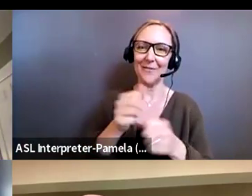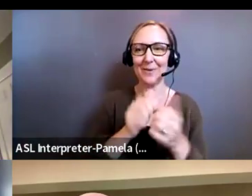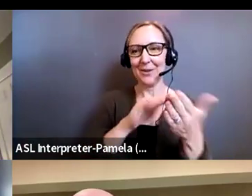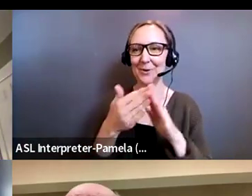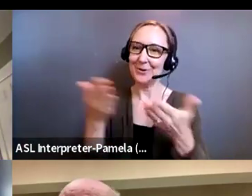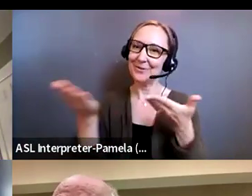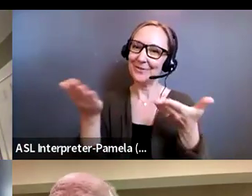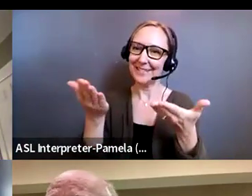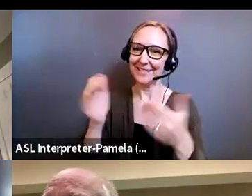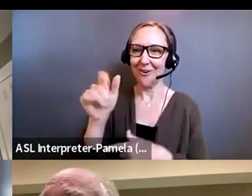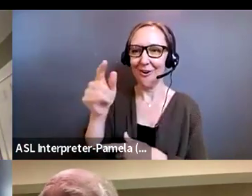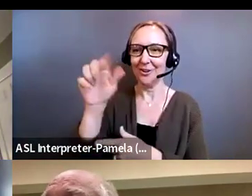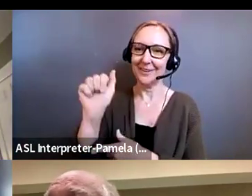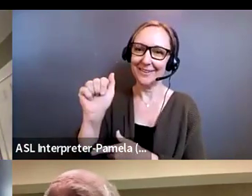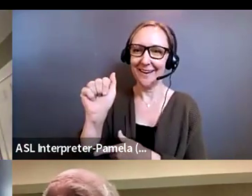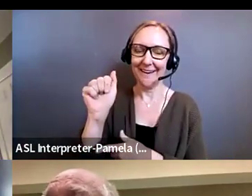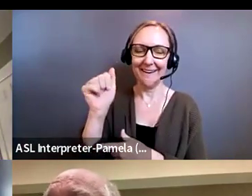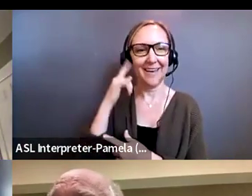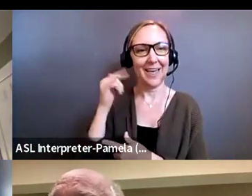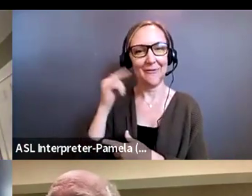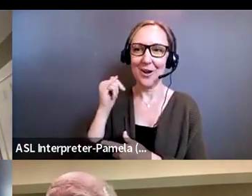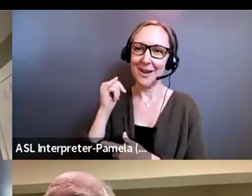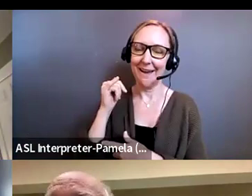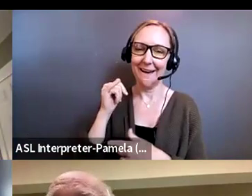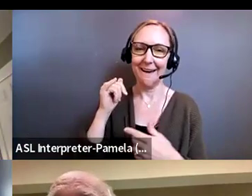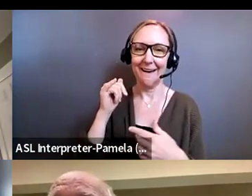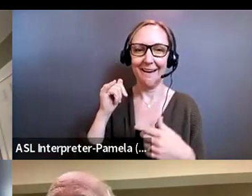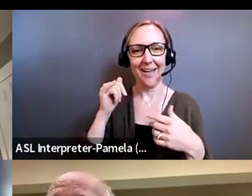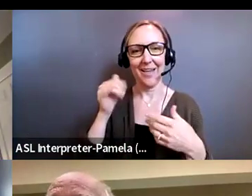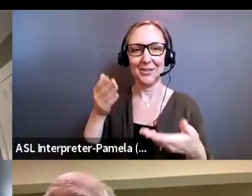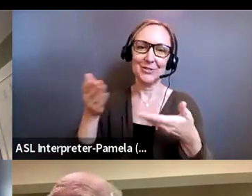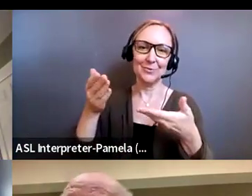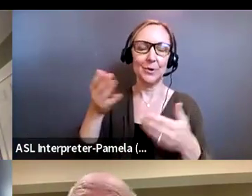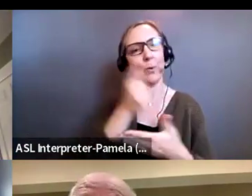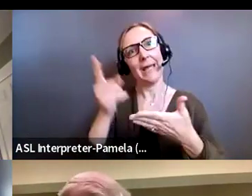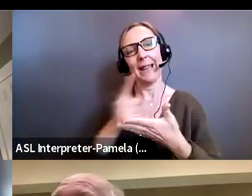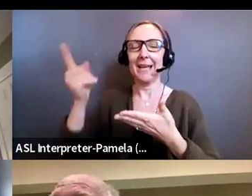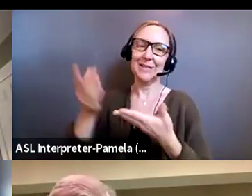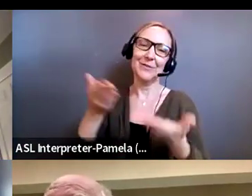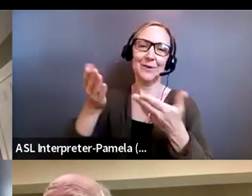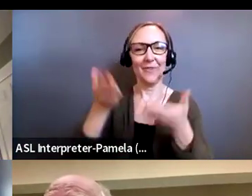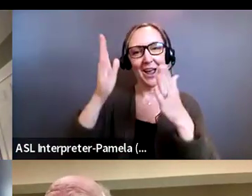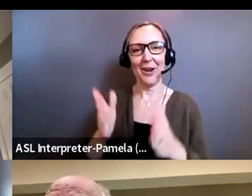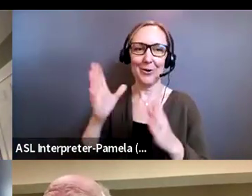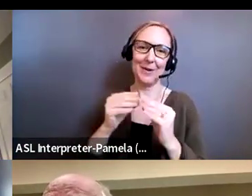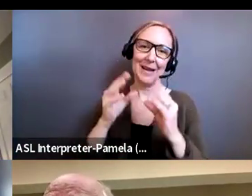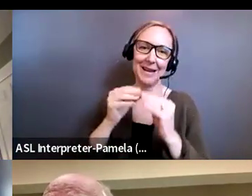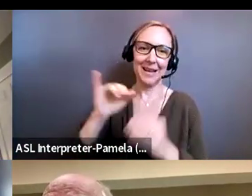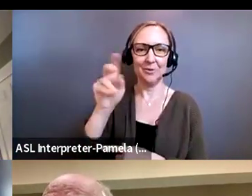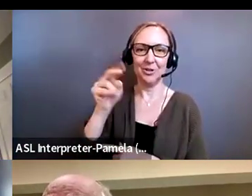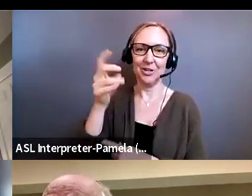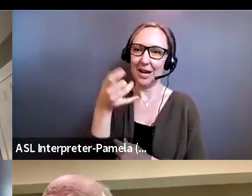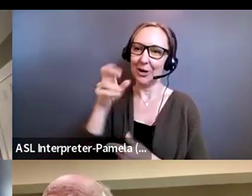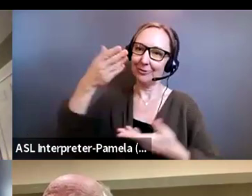Community Services, Alta California Regional Center's weekly service provider meeting. My name is John Decker, the Director of